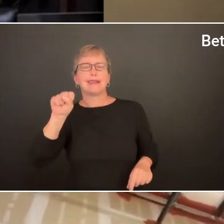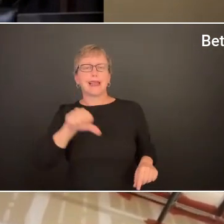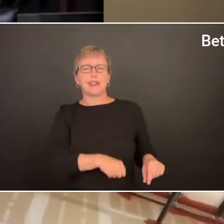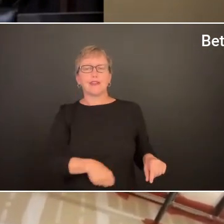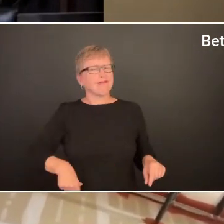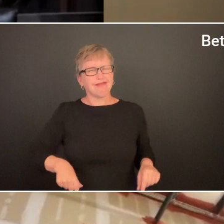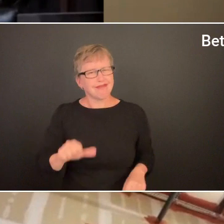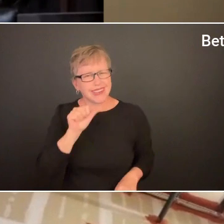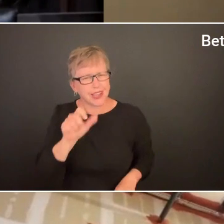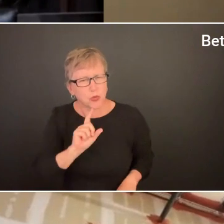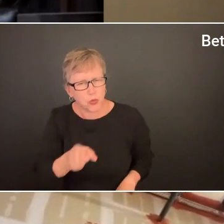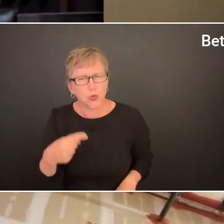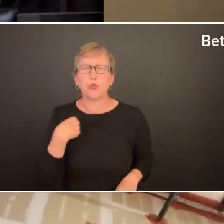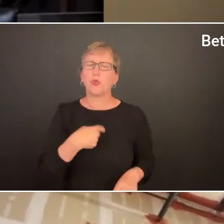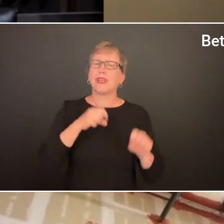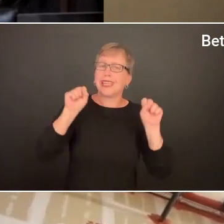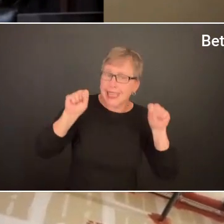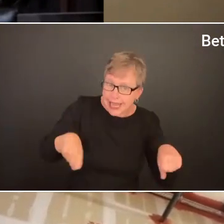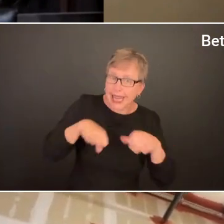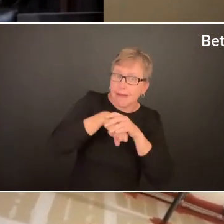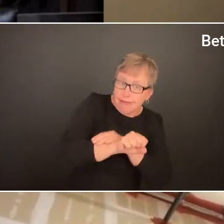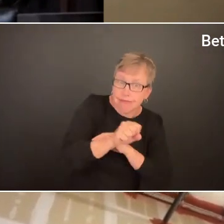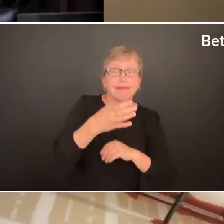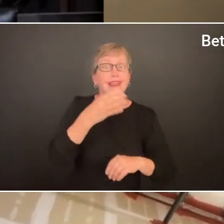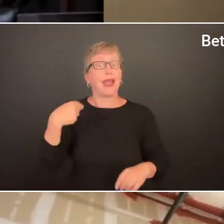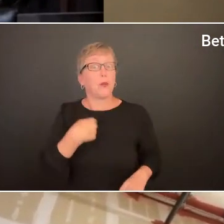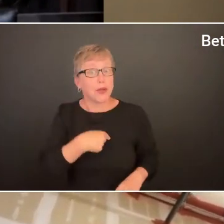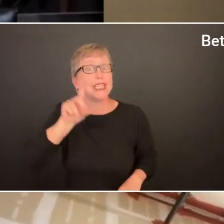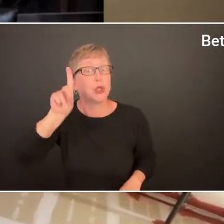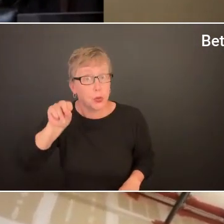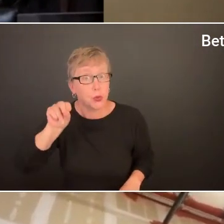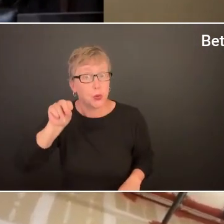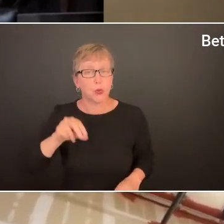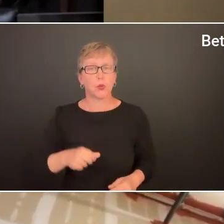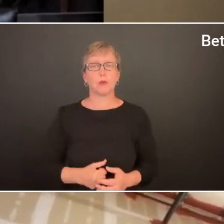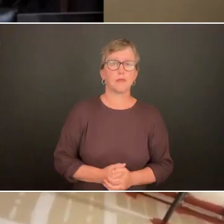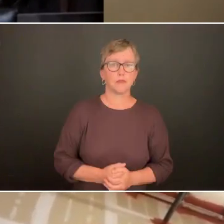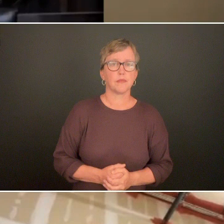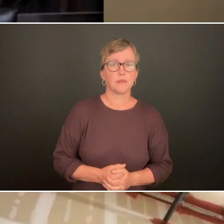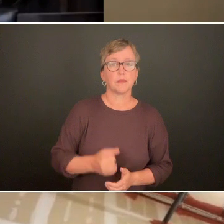deliver the baby naturally, but we can. You can, and we do.